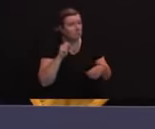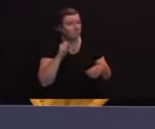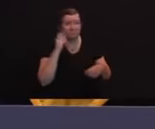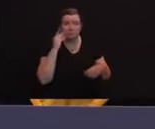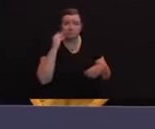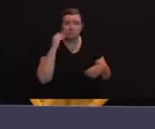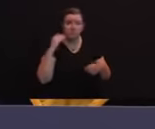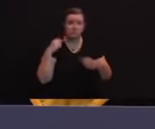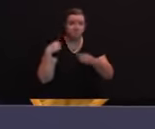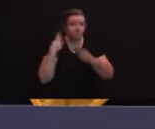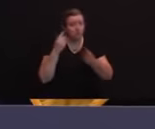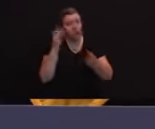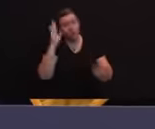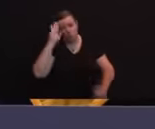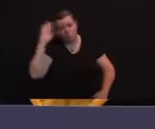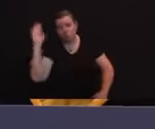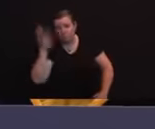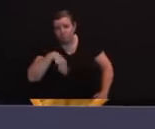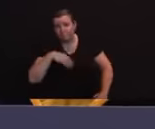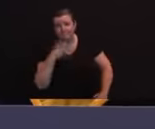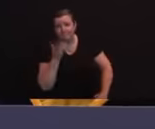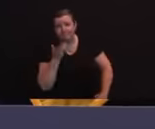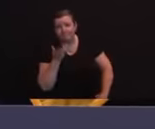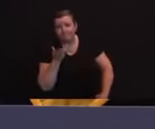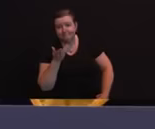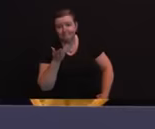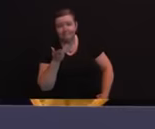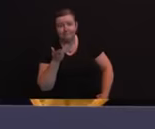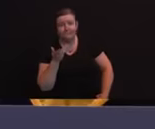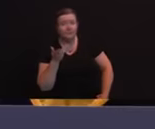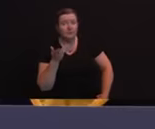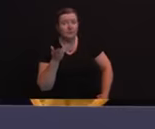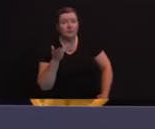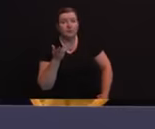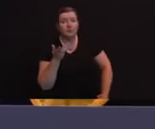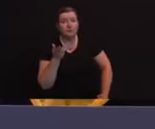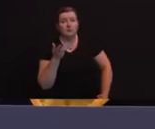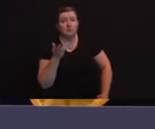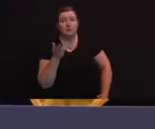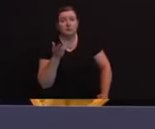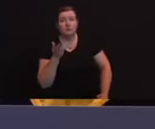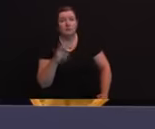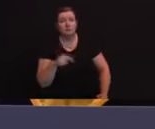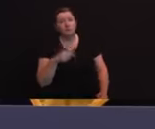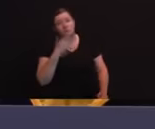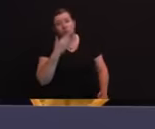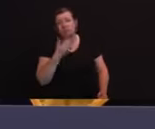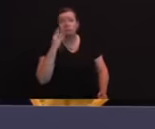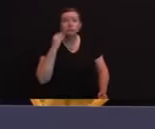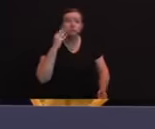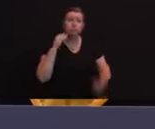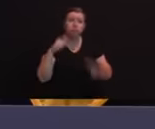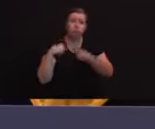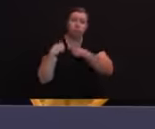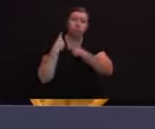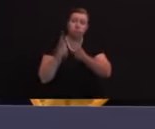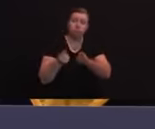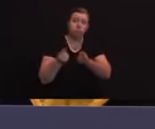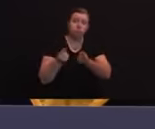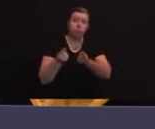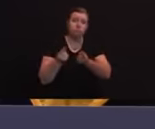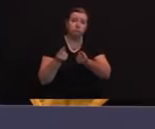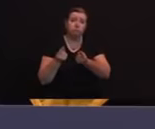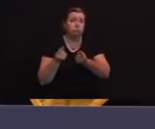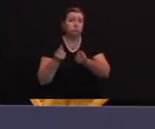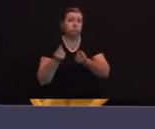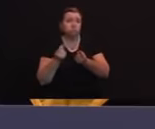on wood, we take every one of these cases deadly seriously, the experience is well within, if not better than any expectation, does not mean that it has been easy. So God